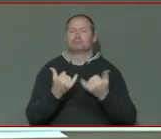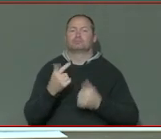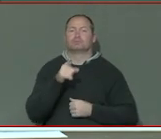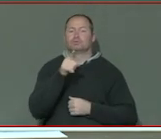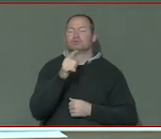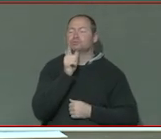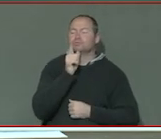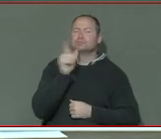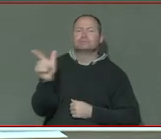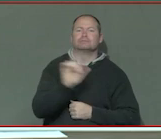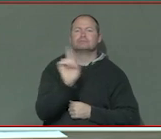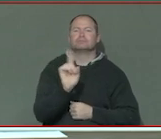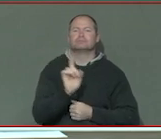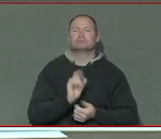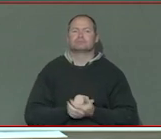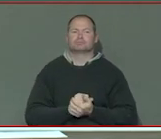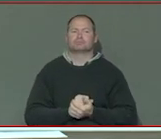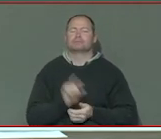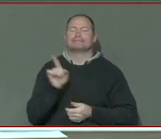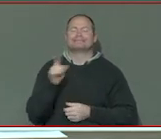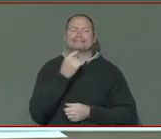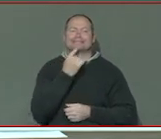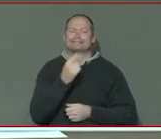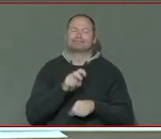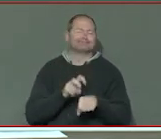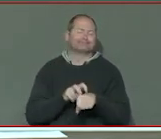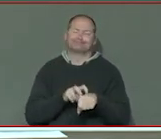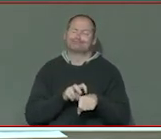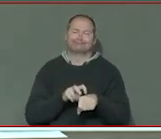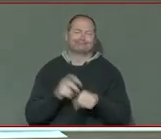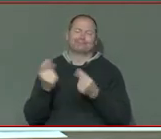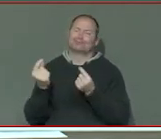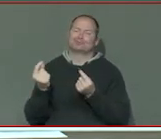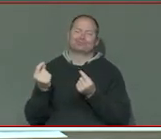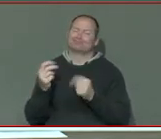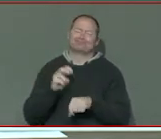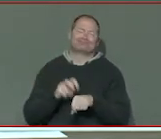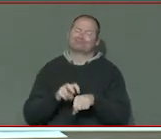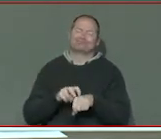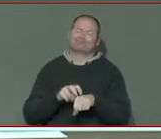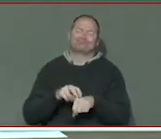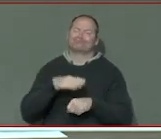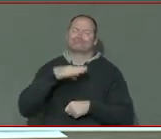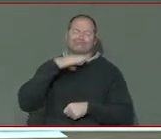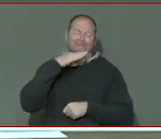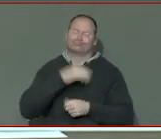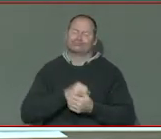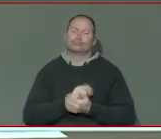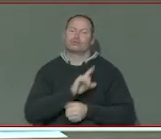points. So she said it's not necessary to do this because they send us a